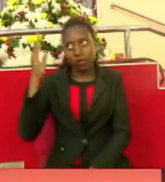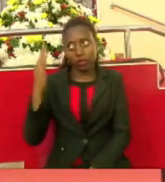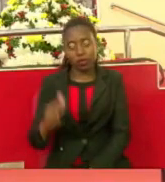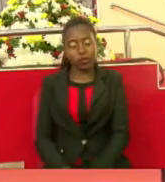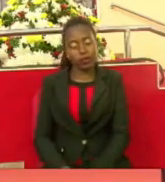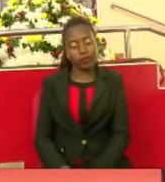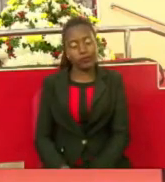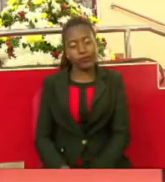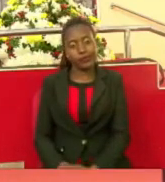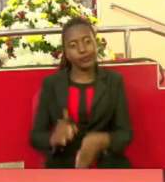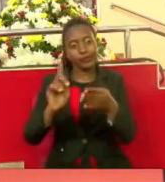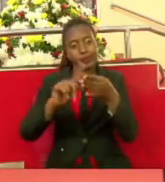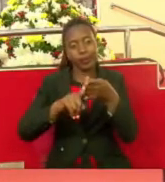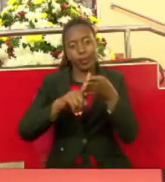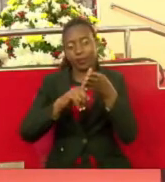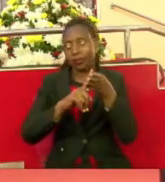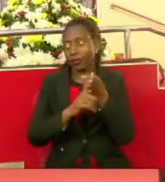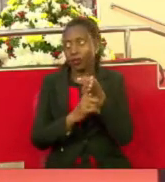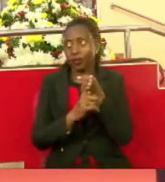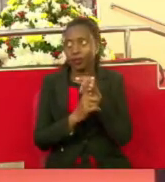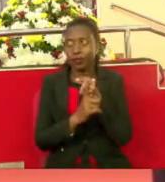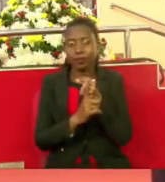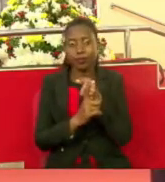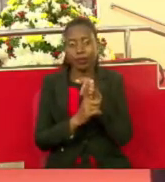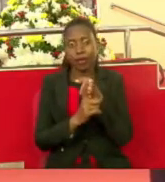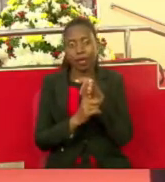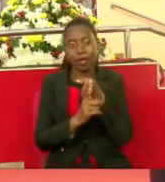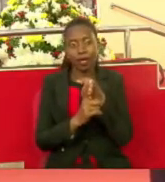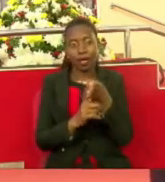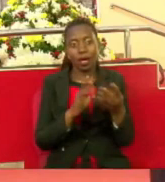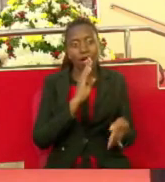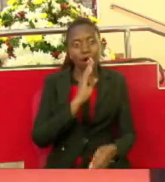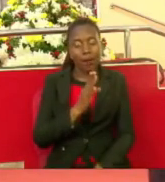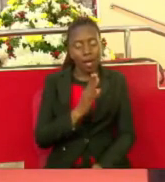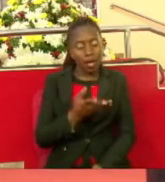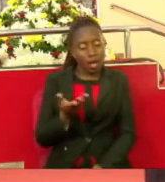Number four, be available to our children.